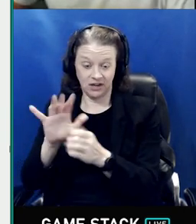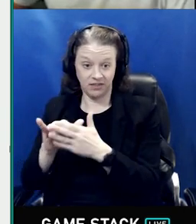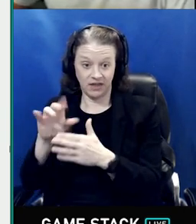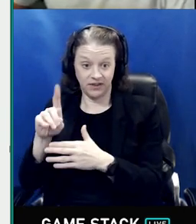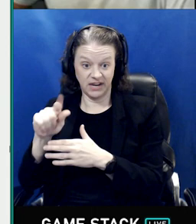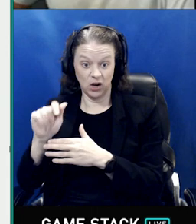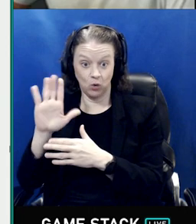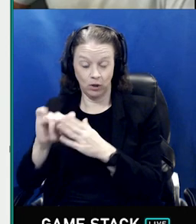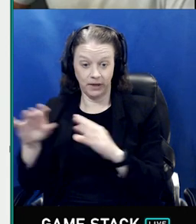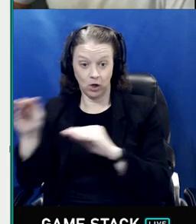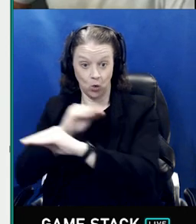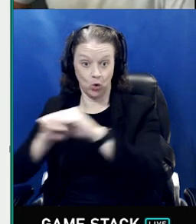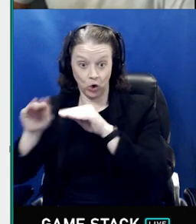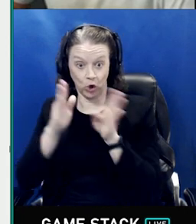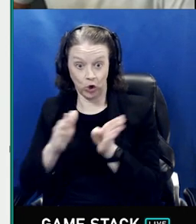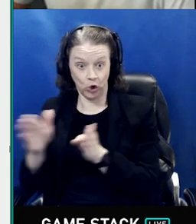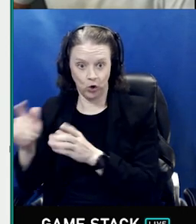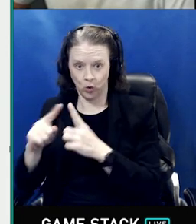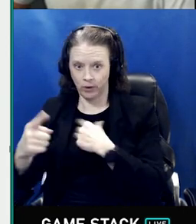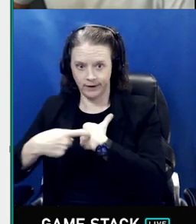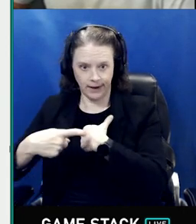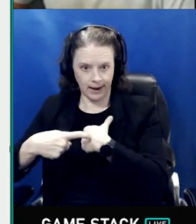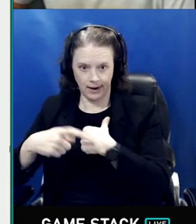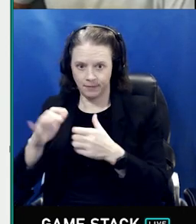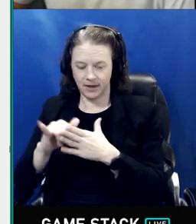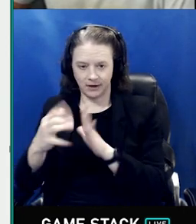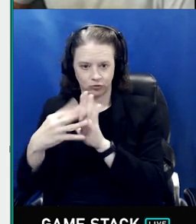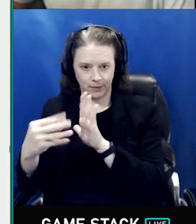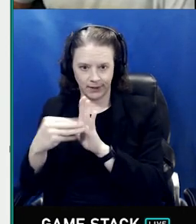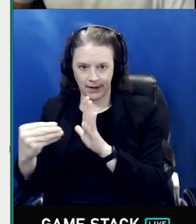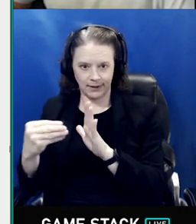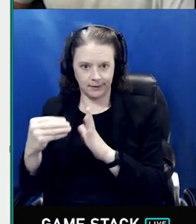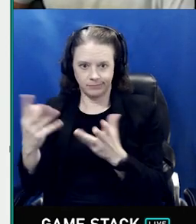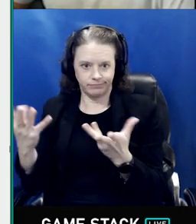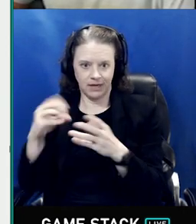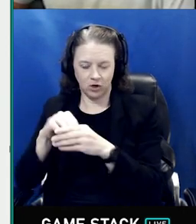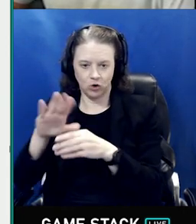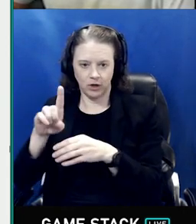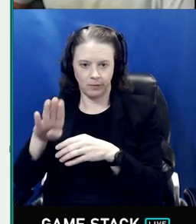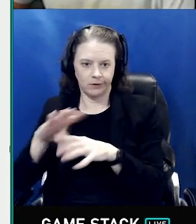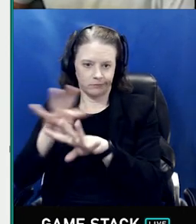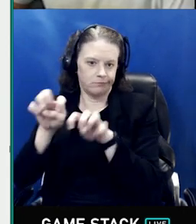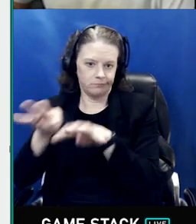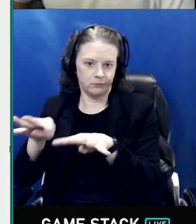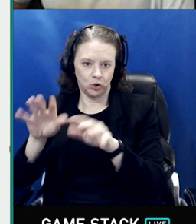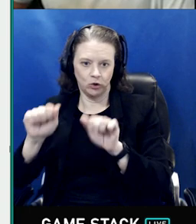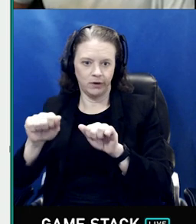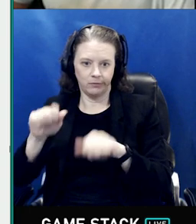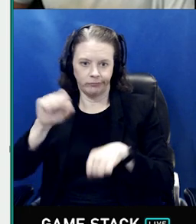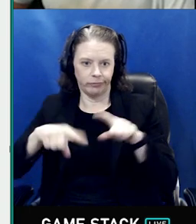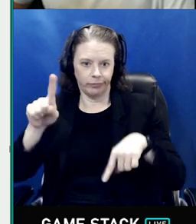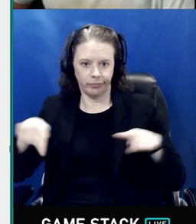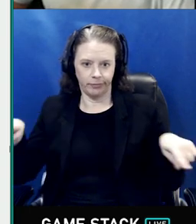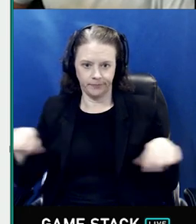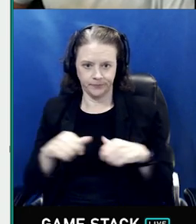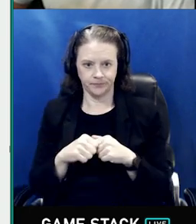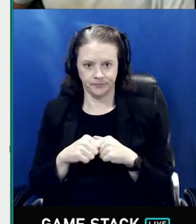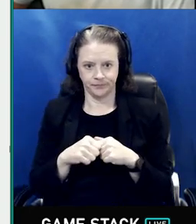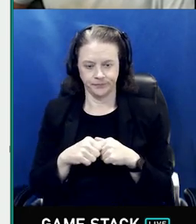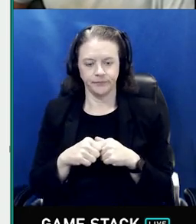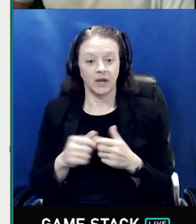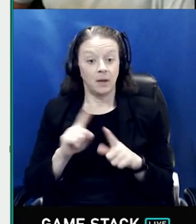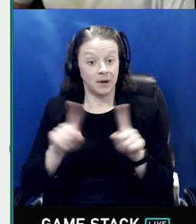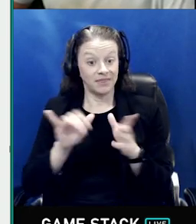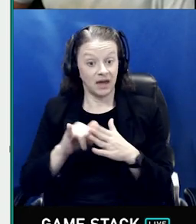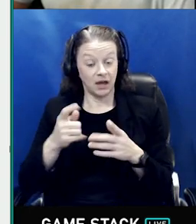the time in which it's replicated into your database across all of your different regions. But that trade-off there means